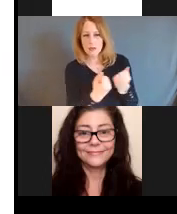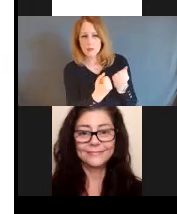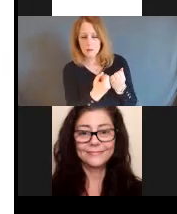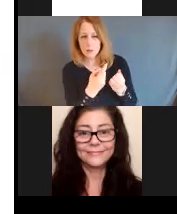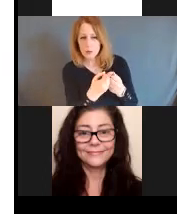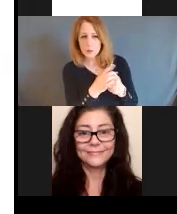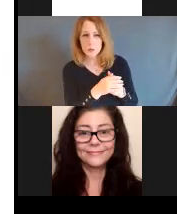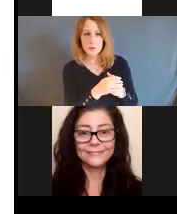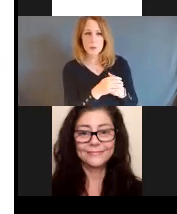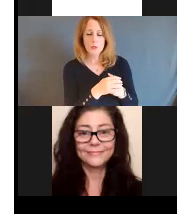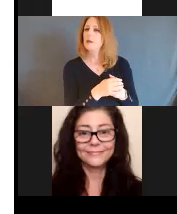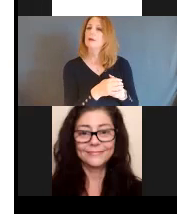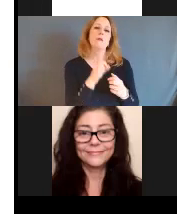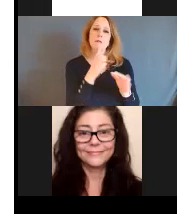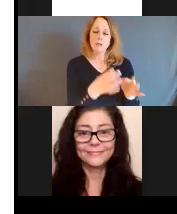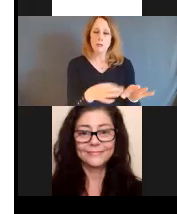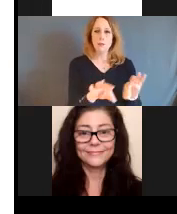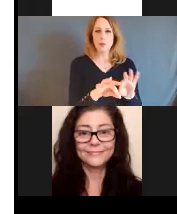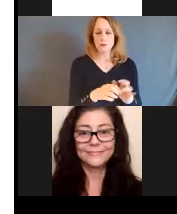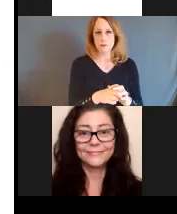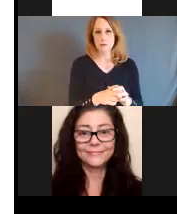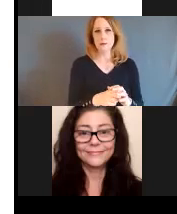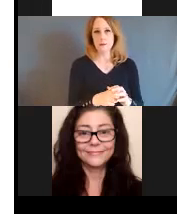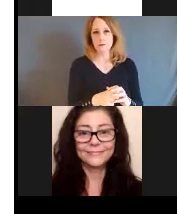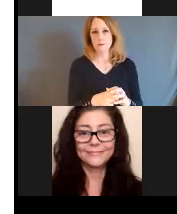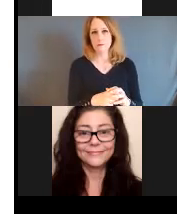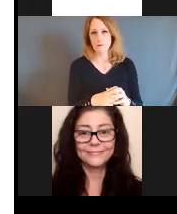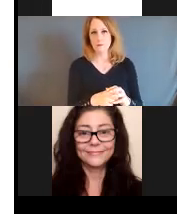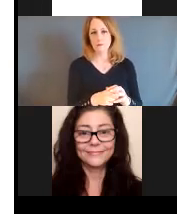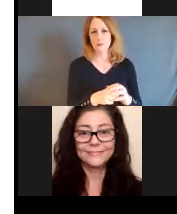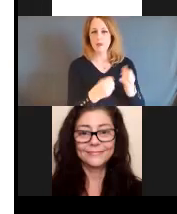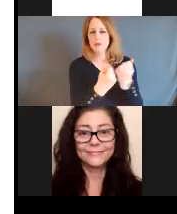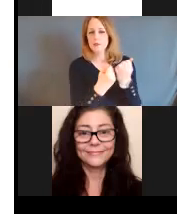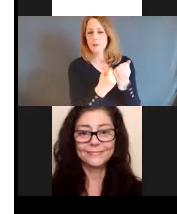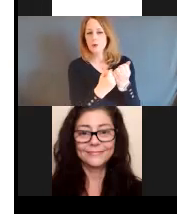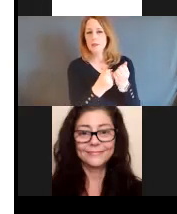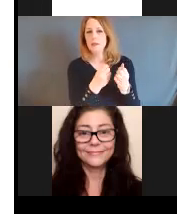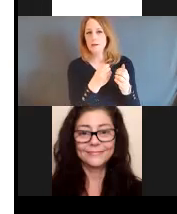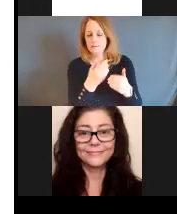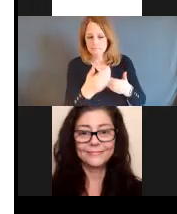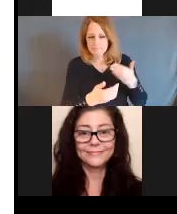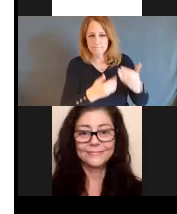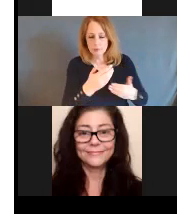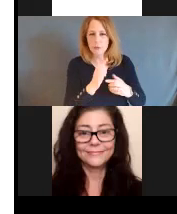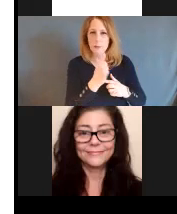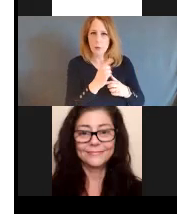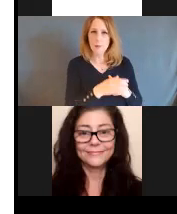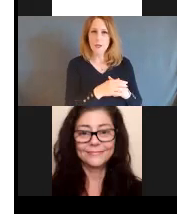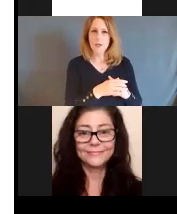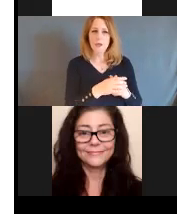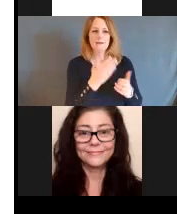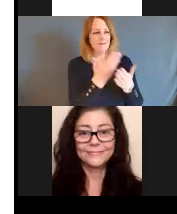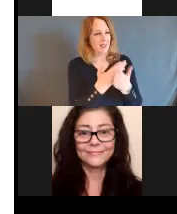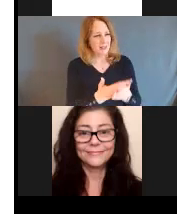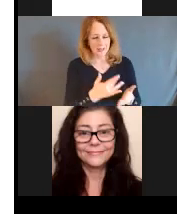really important. And supporting them through that moment, validating their feelings again,